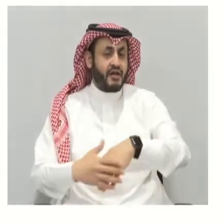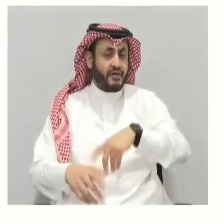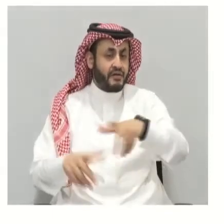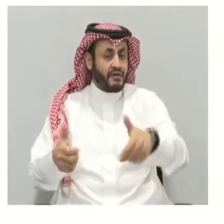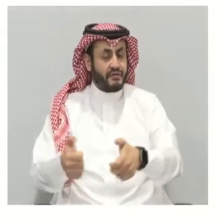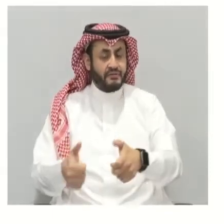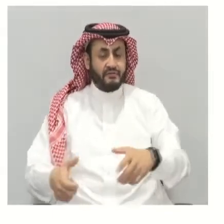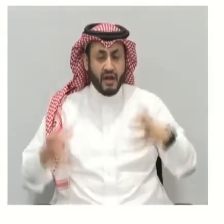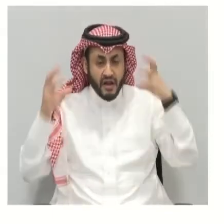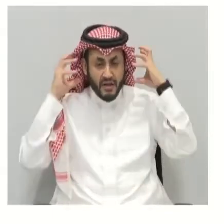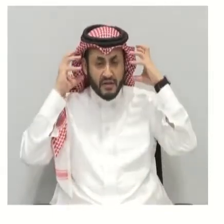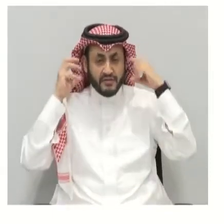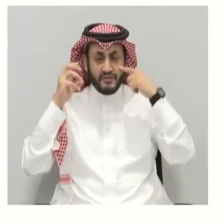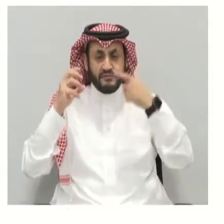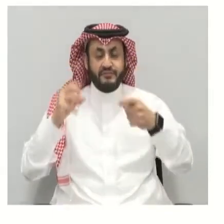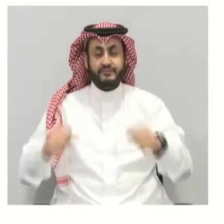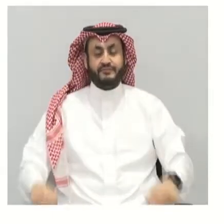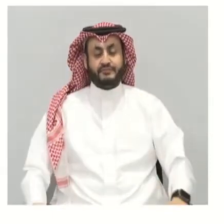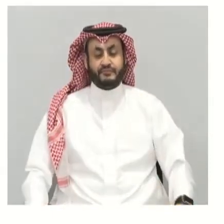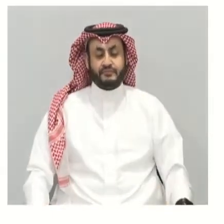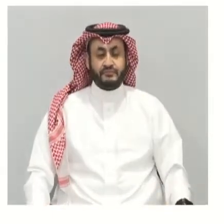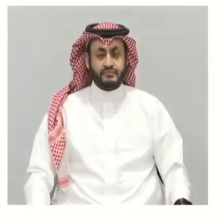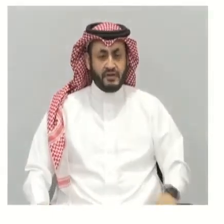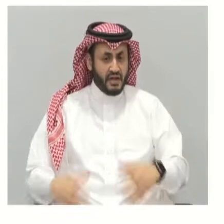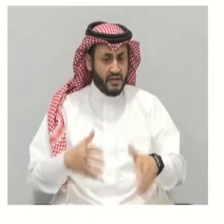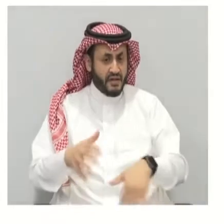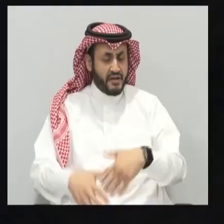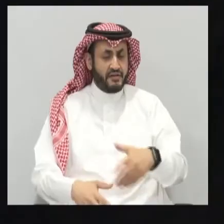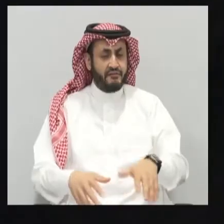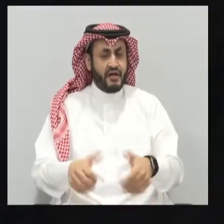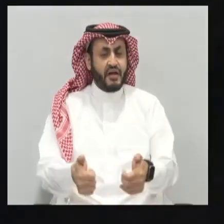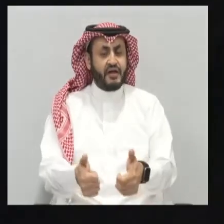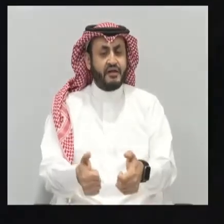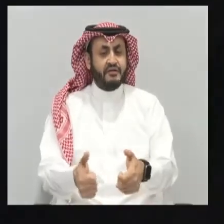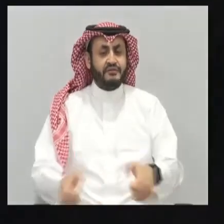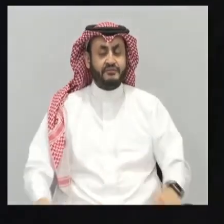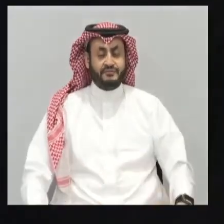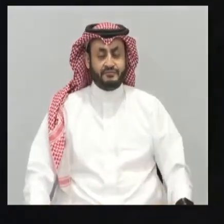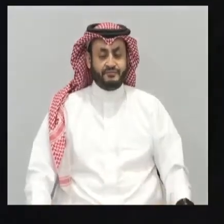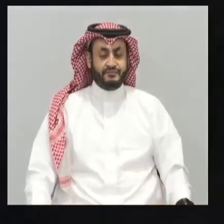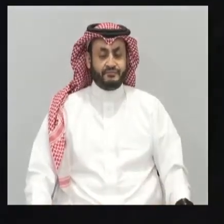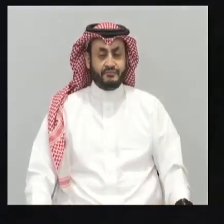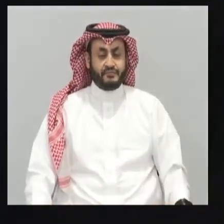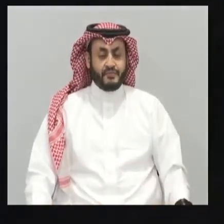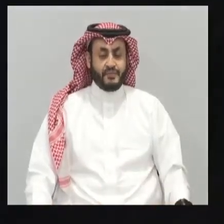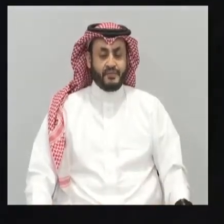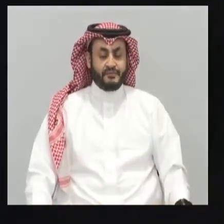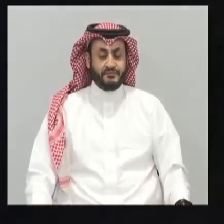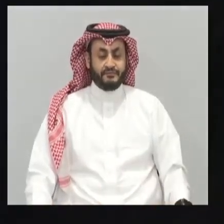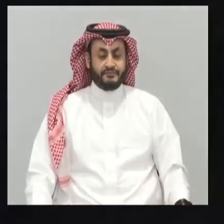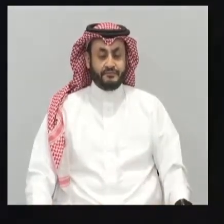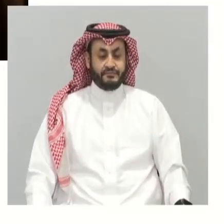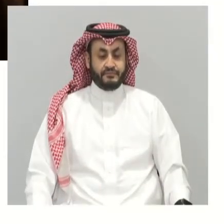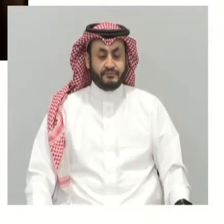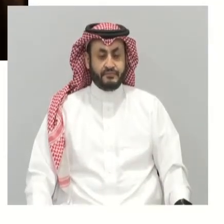got headphones over his head. So it looks like he's playing an online game or a video game. Now, can you guess